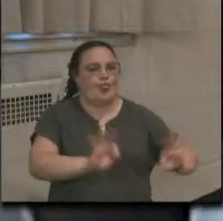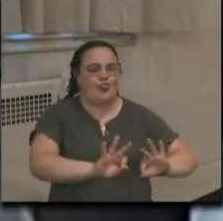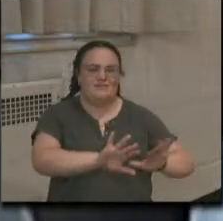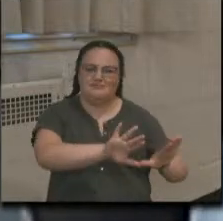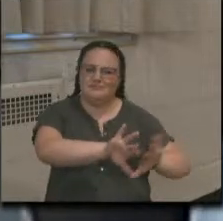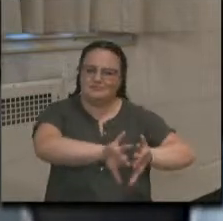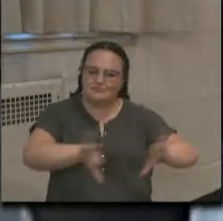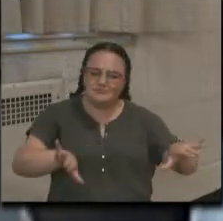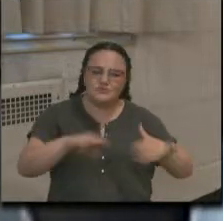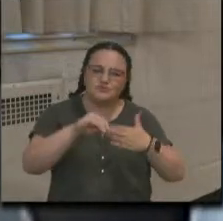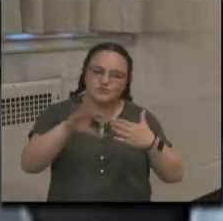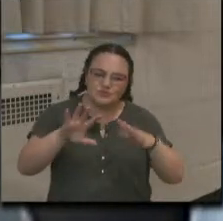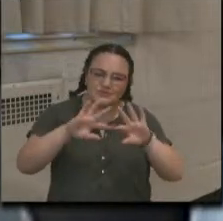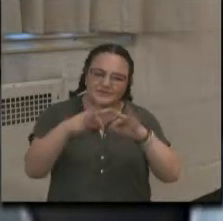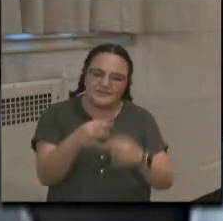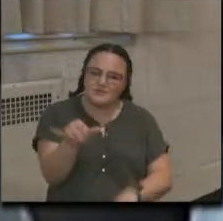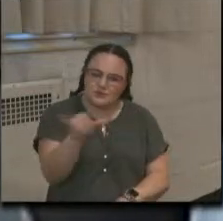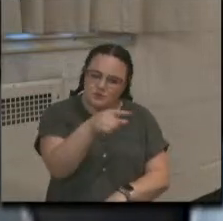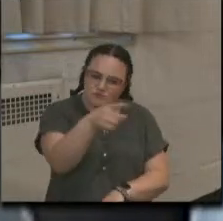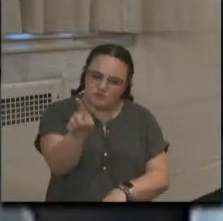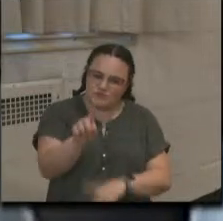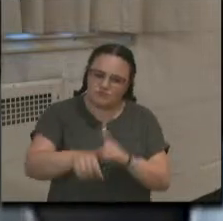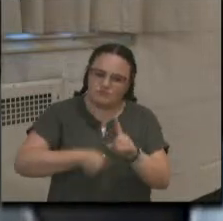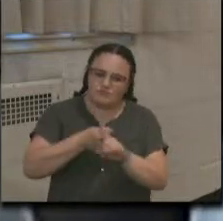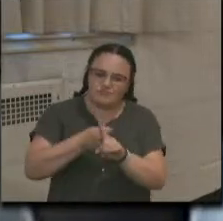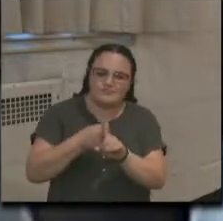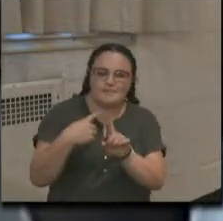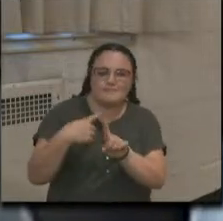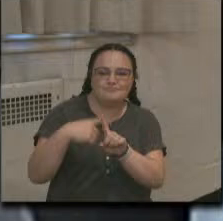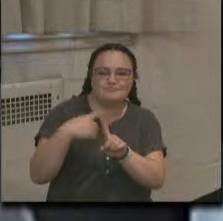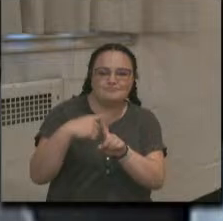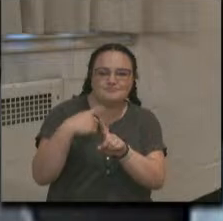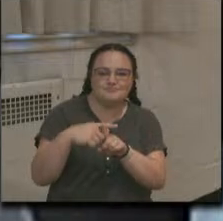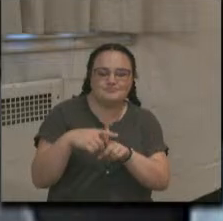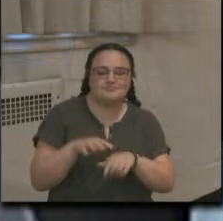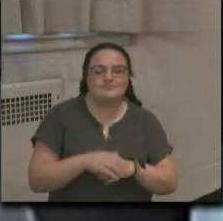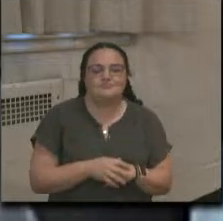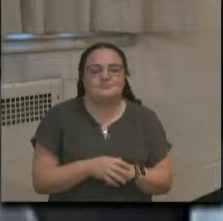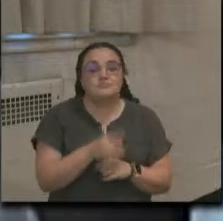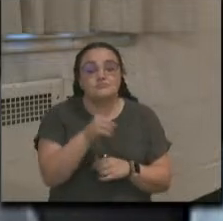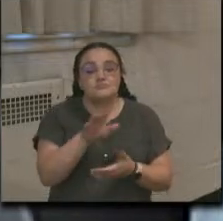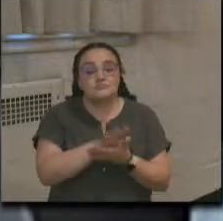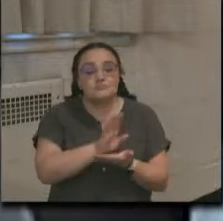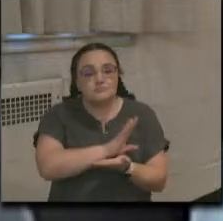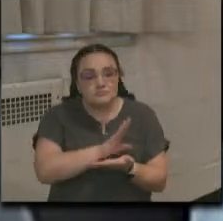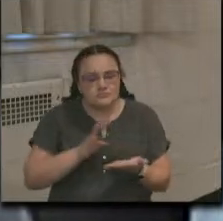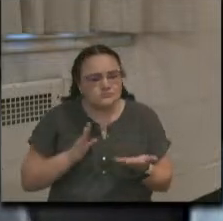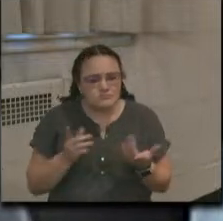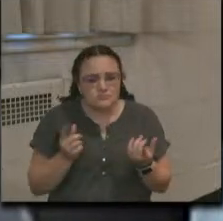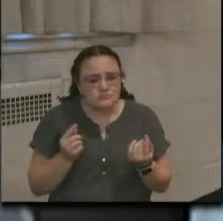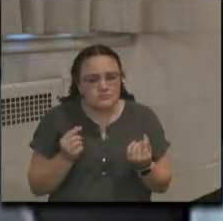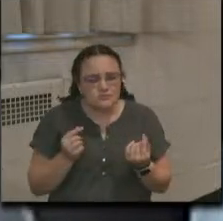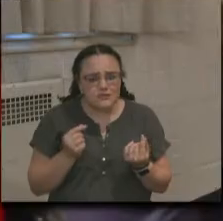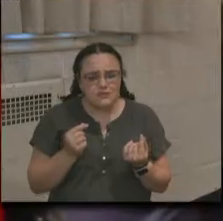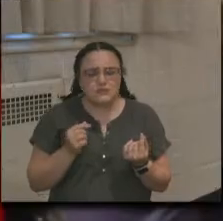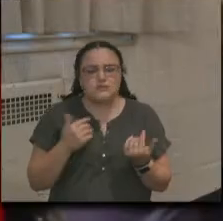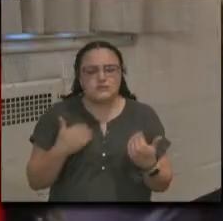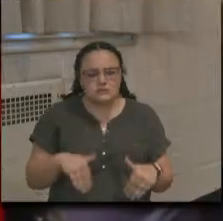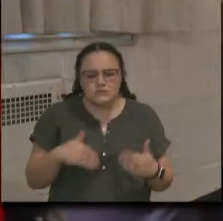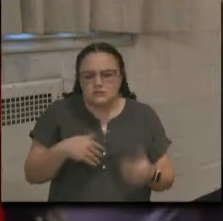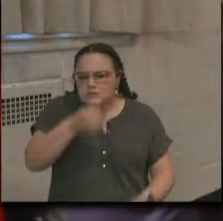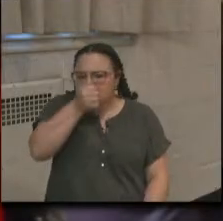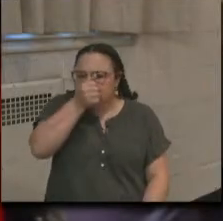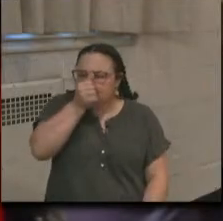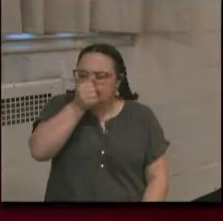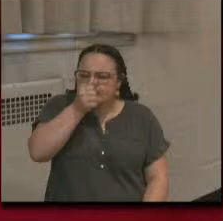and families in our community. Throughout your time on the school board, you've really navigated a number